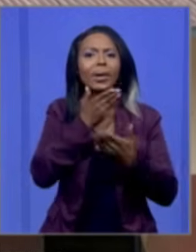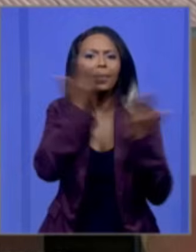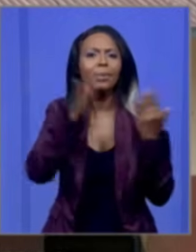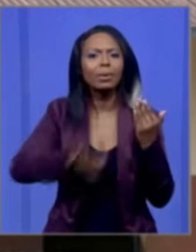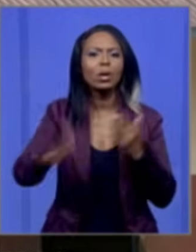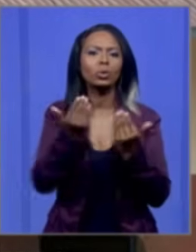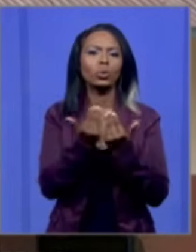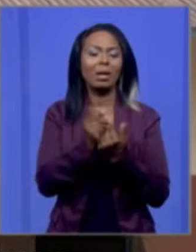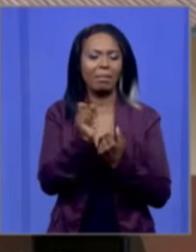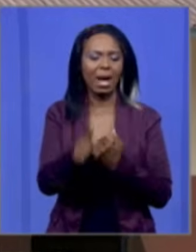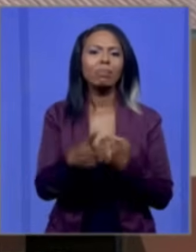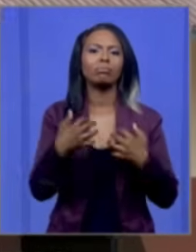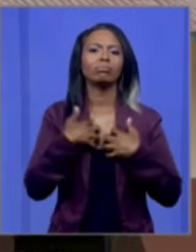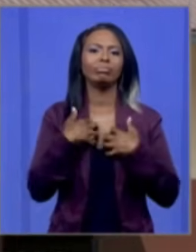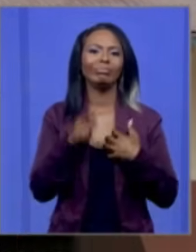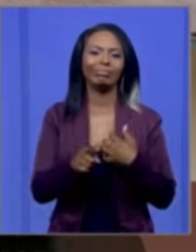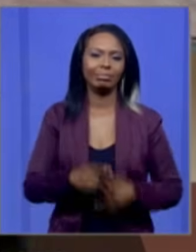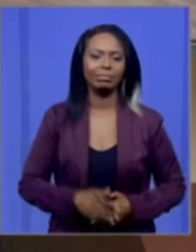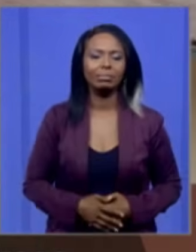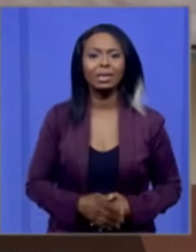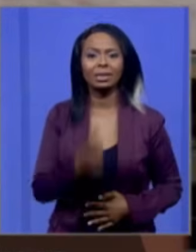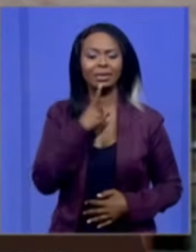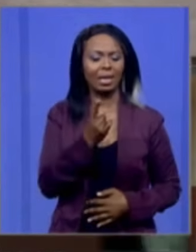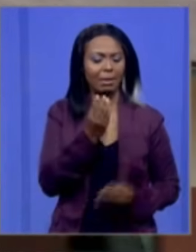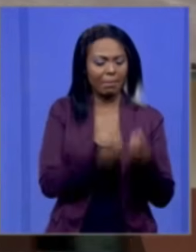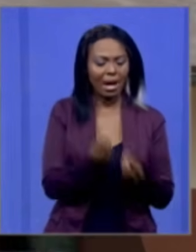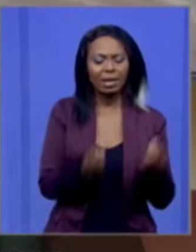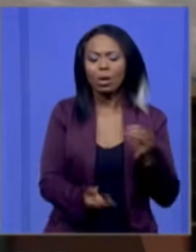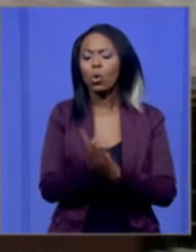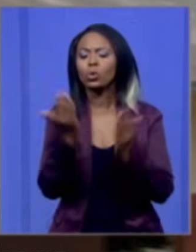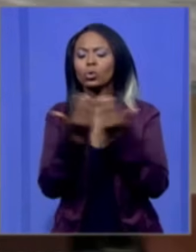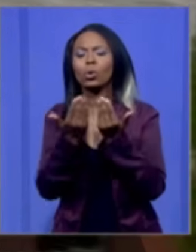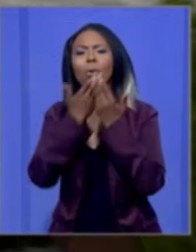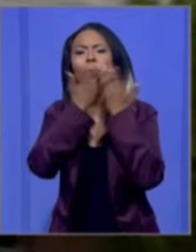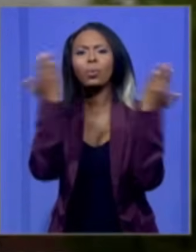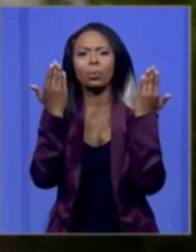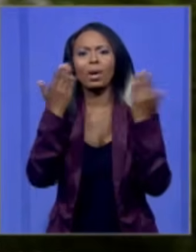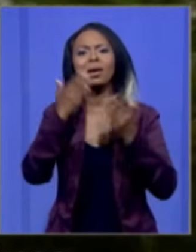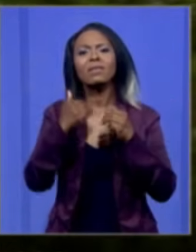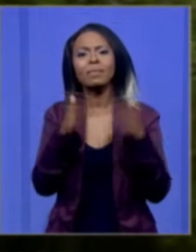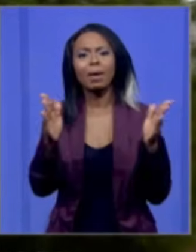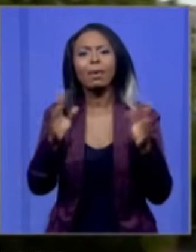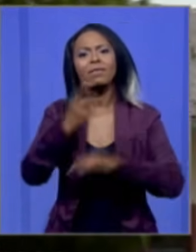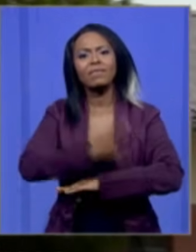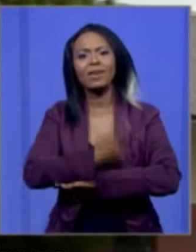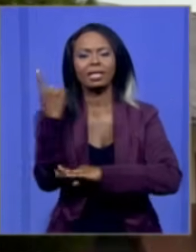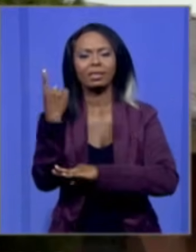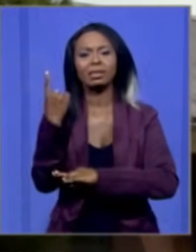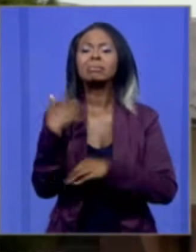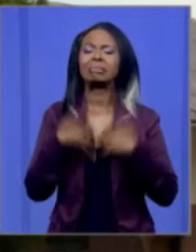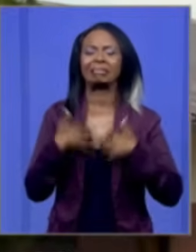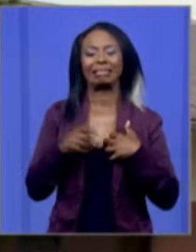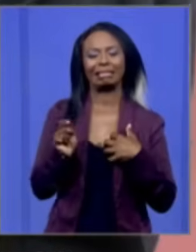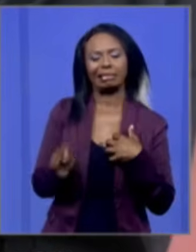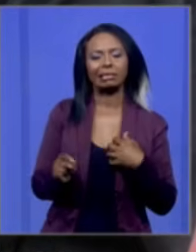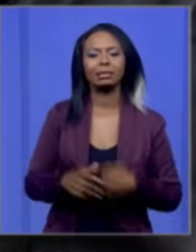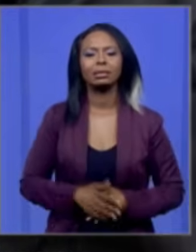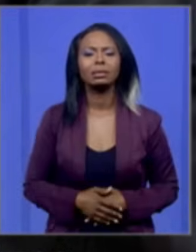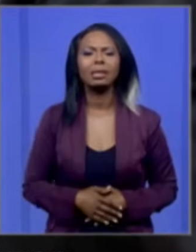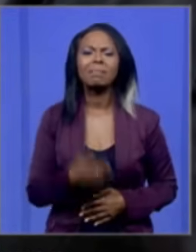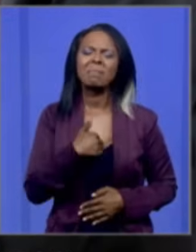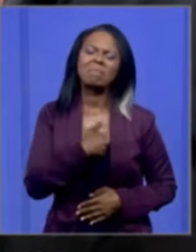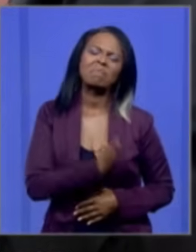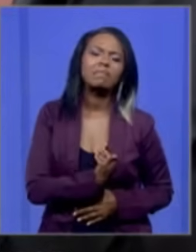Bang ba re ba utlwisiwa botlhoko ke gore bana ba bone ga ba ya sekolong mo letsatsing la ntlha la go bulwa ga dikolo. Ke utlwile botlhoko thata.